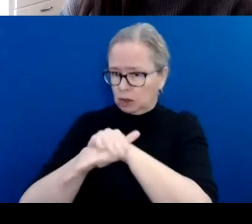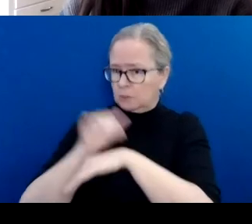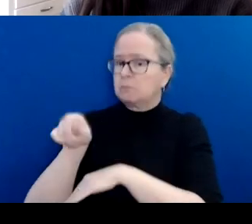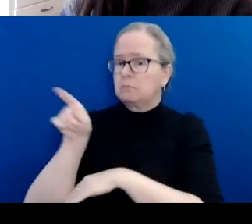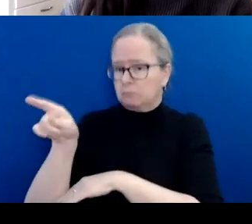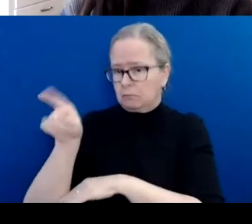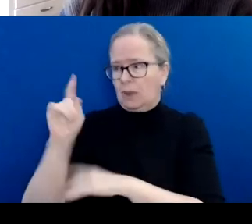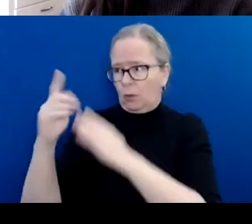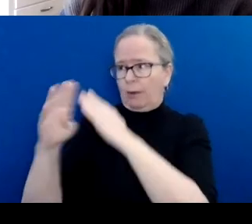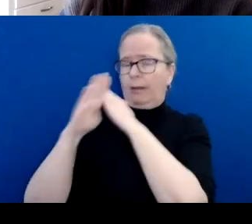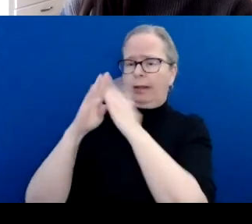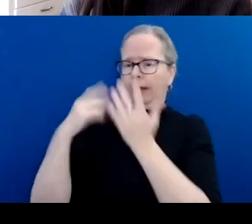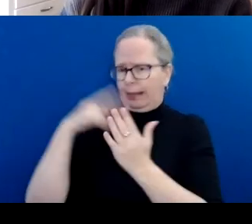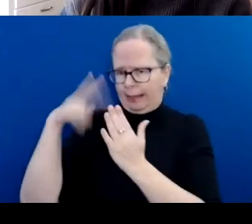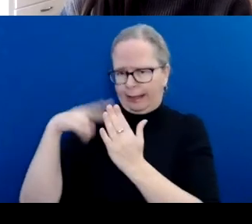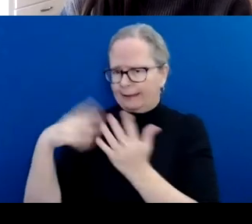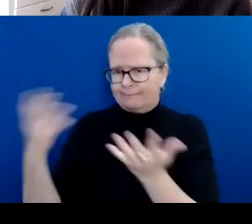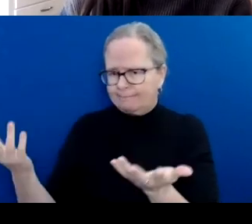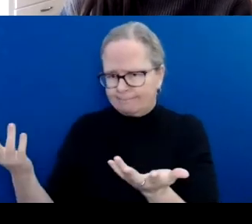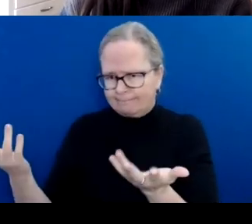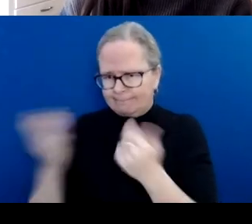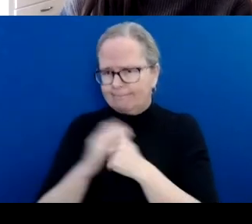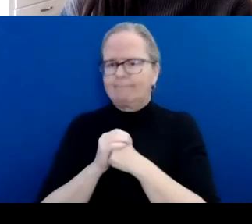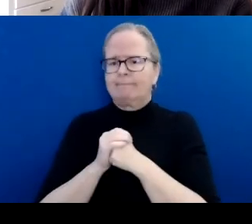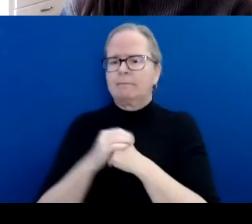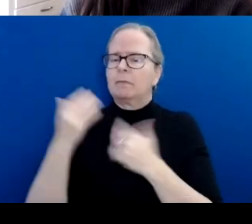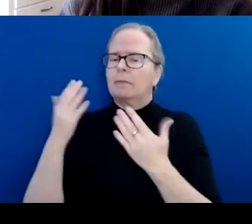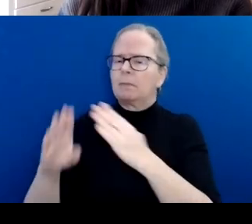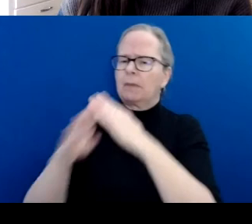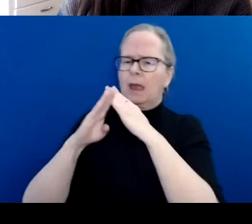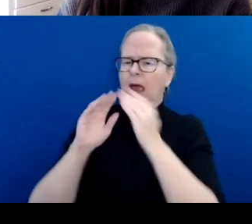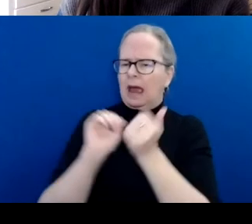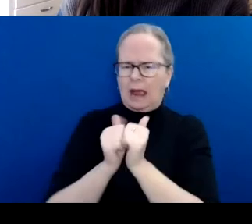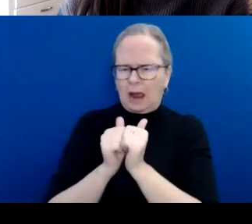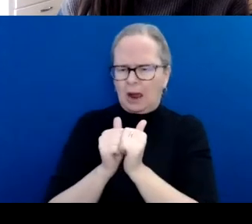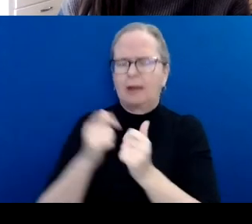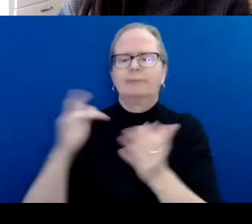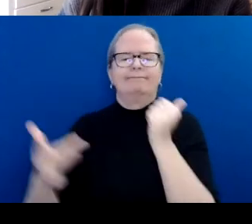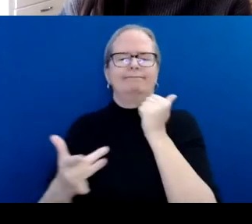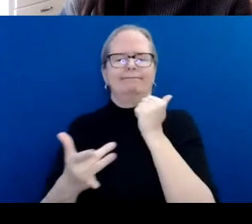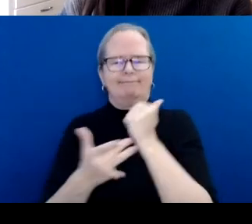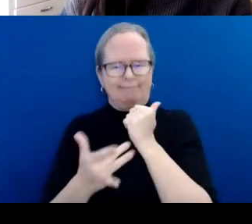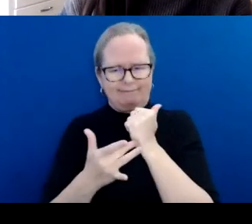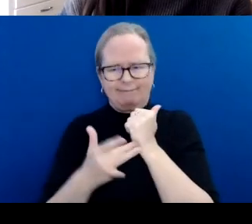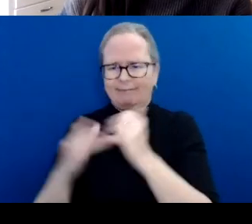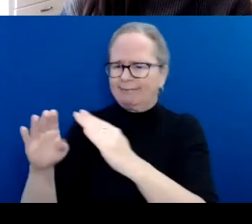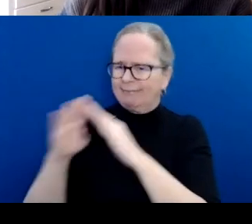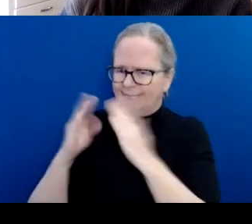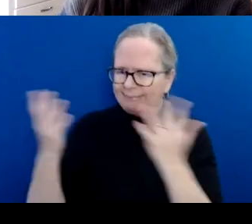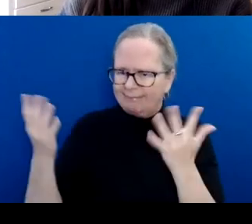technological, linguistic, communication, and cultural barriers. To name a few.